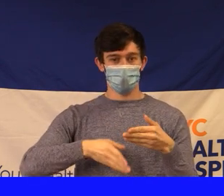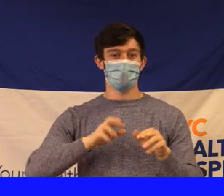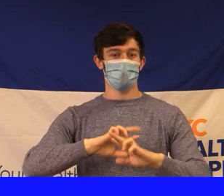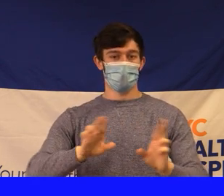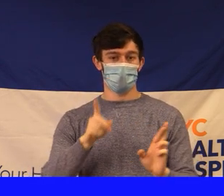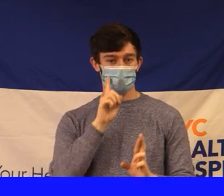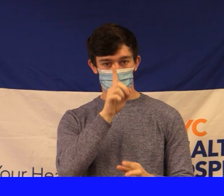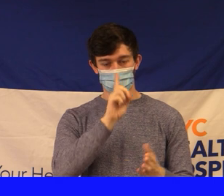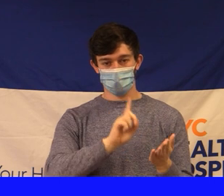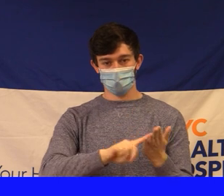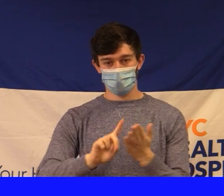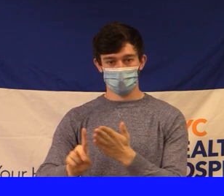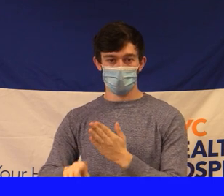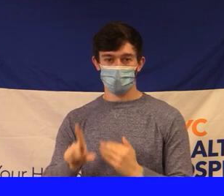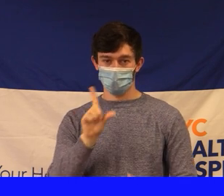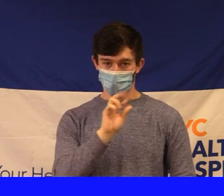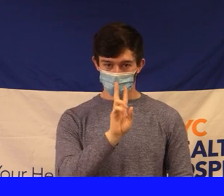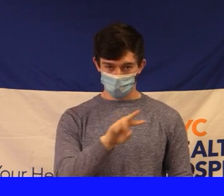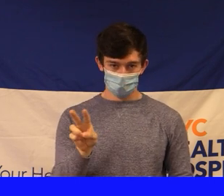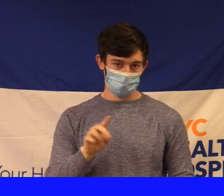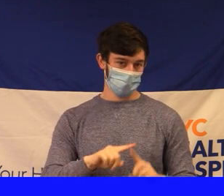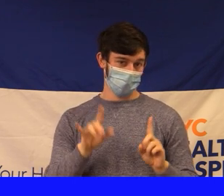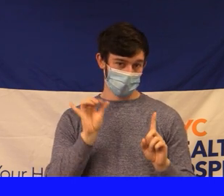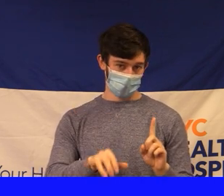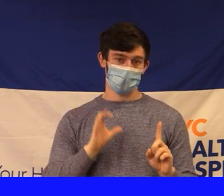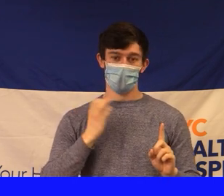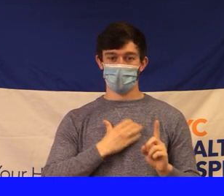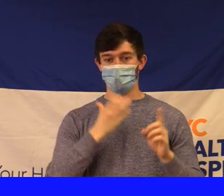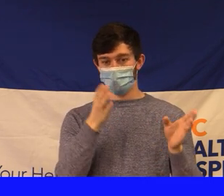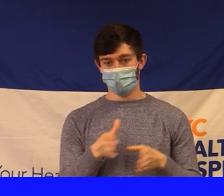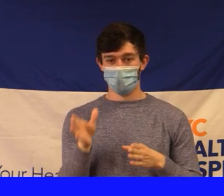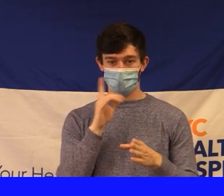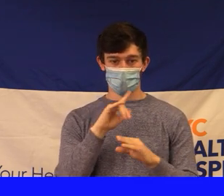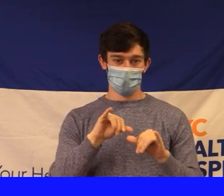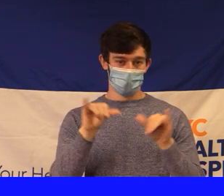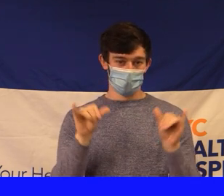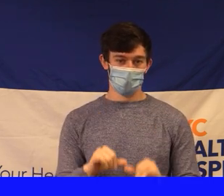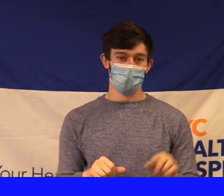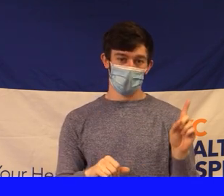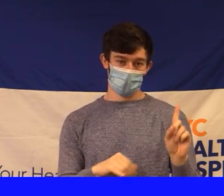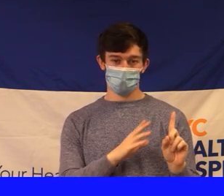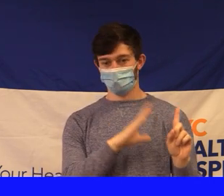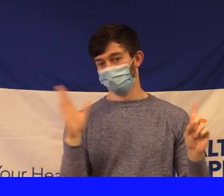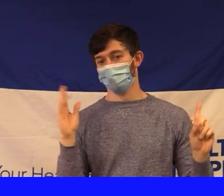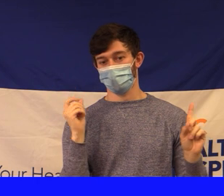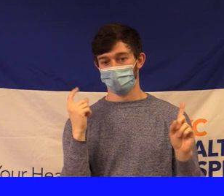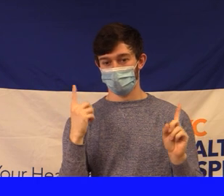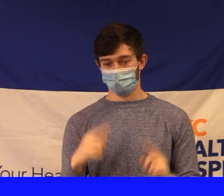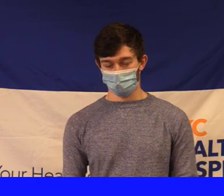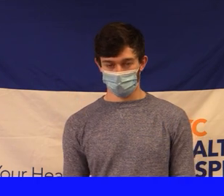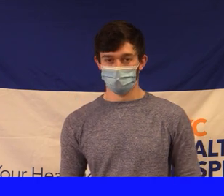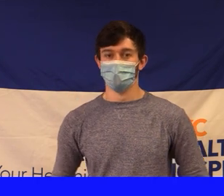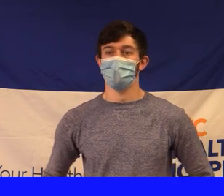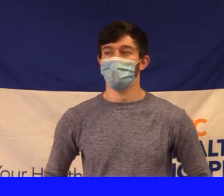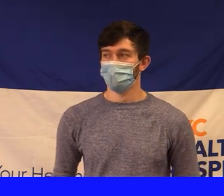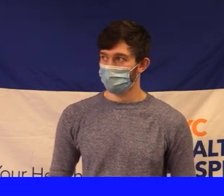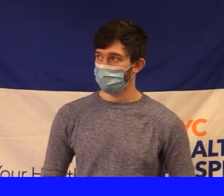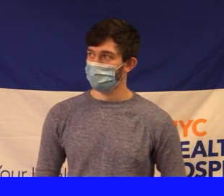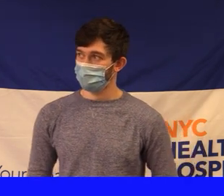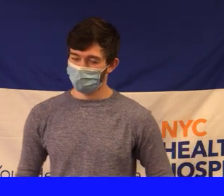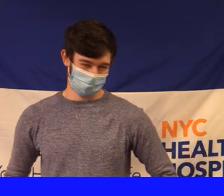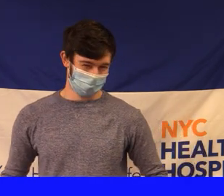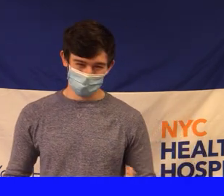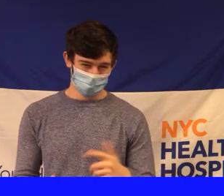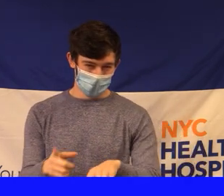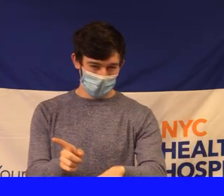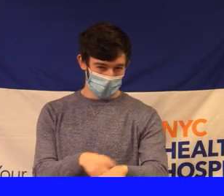for their inspections in 22. But that's how we plan on going through the system 1 to 11. And that will take about how long, the